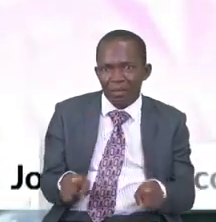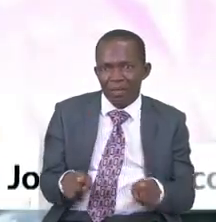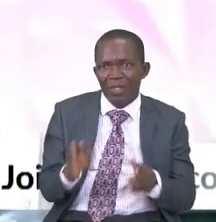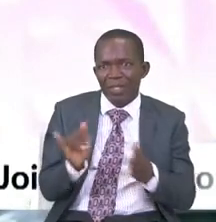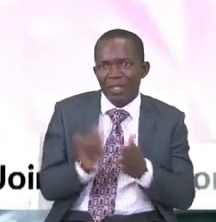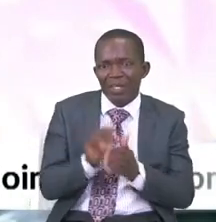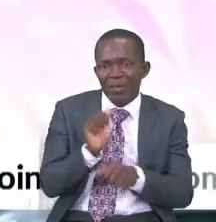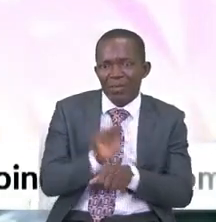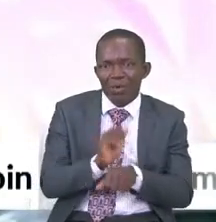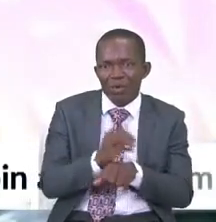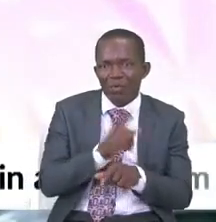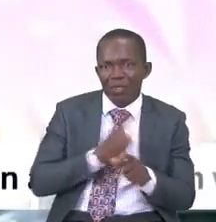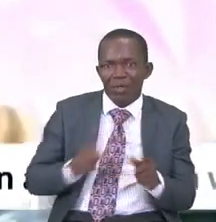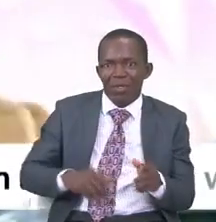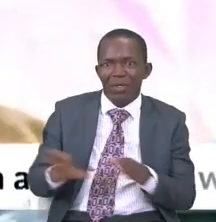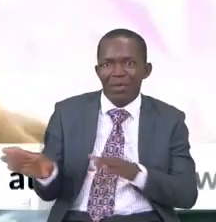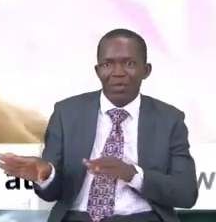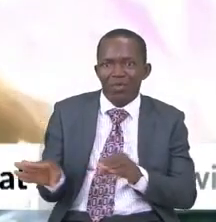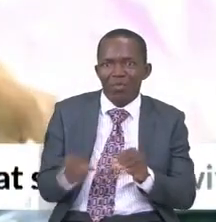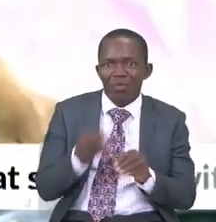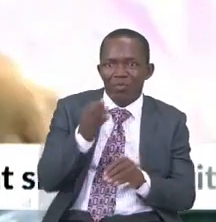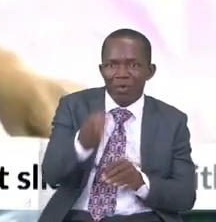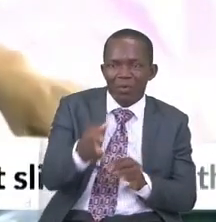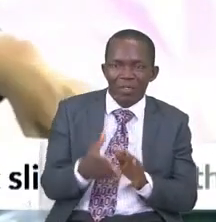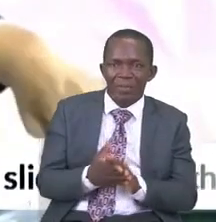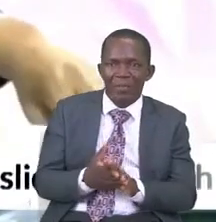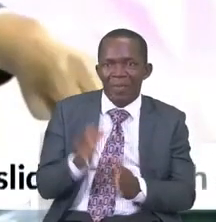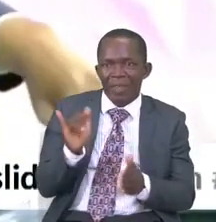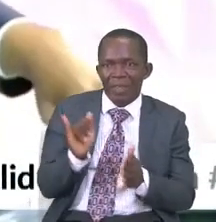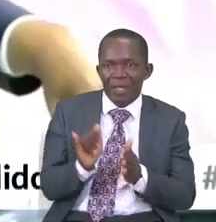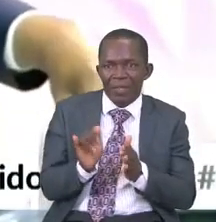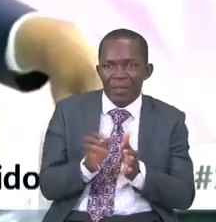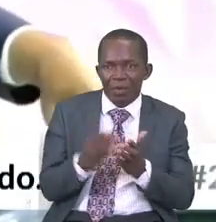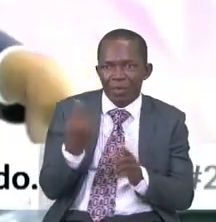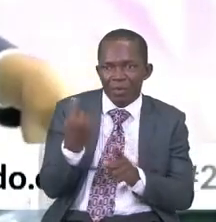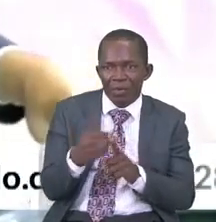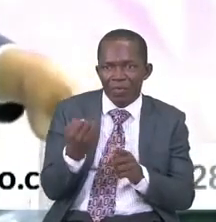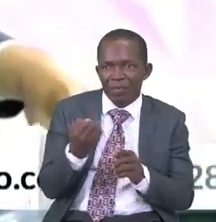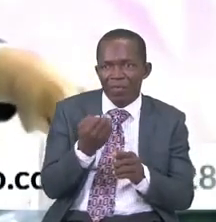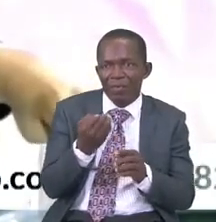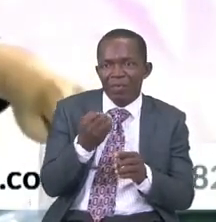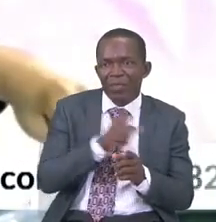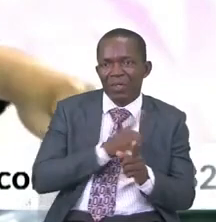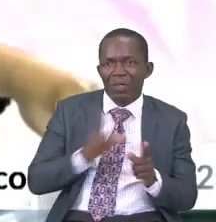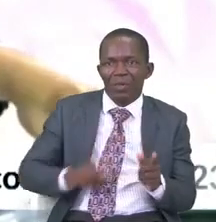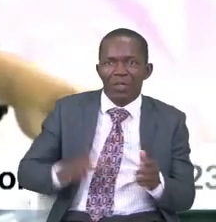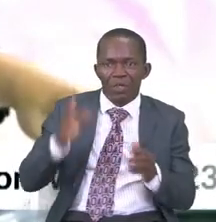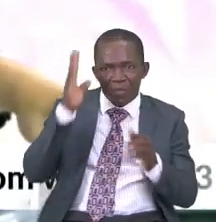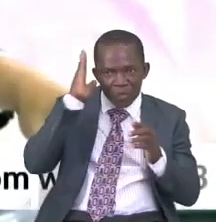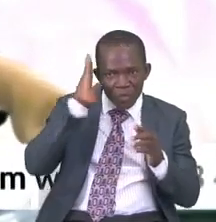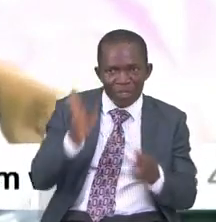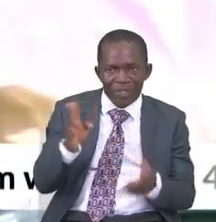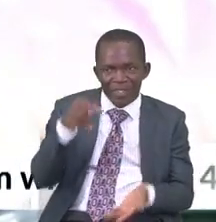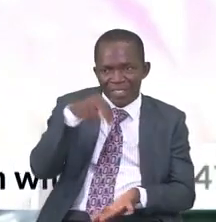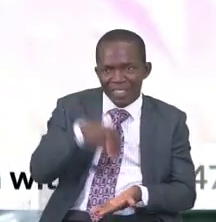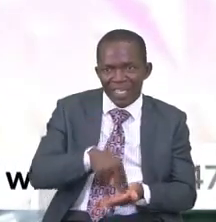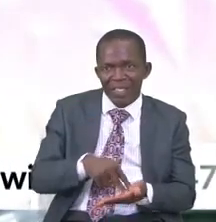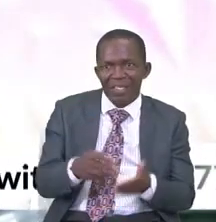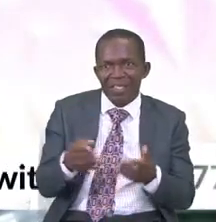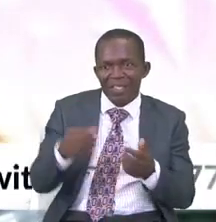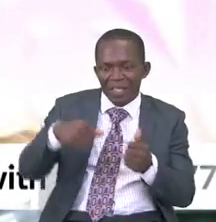firm foundation, for the Bible will stand. The anointing of God is coming on your life.